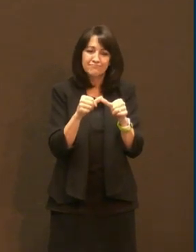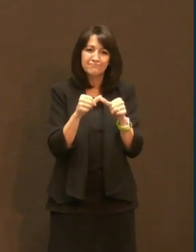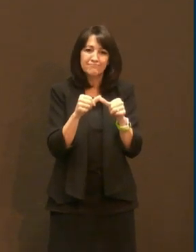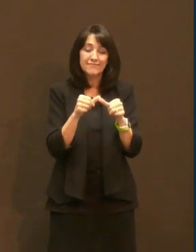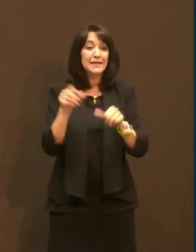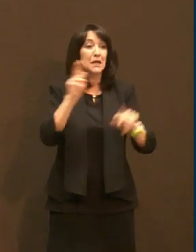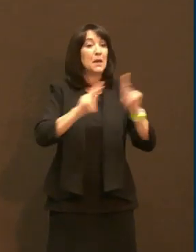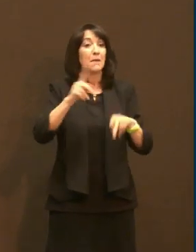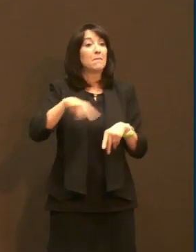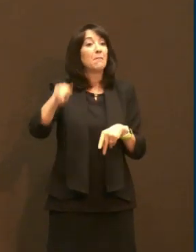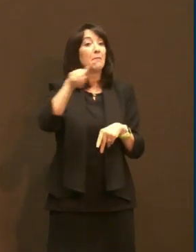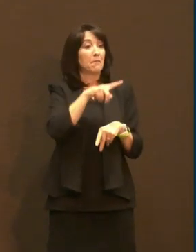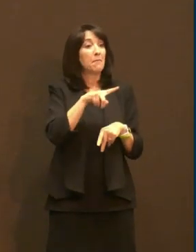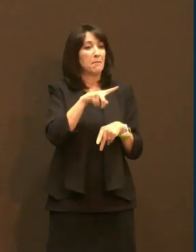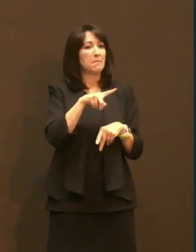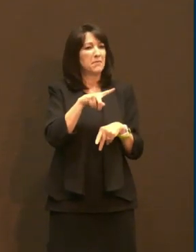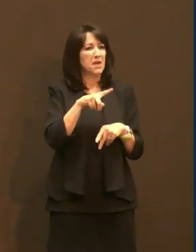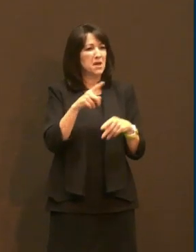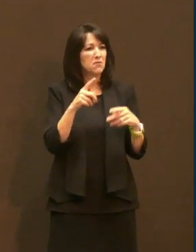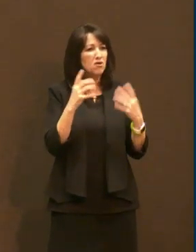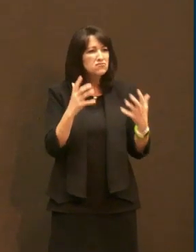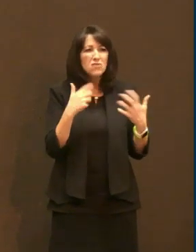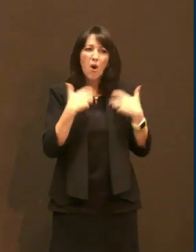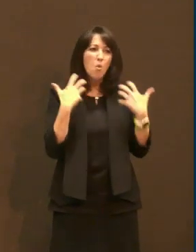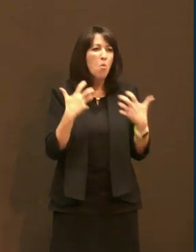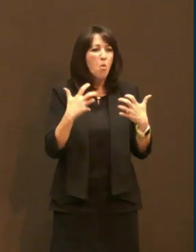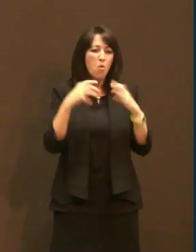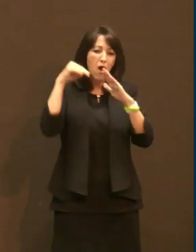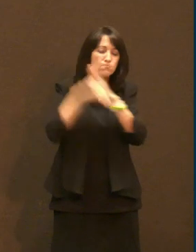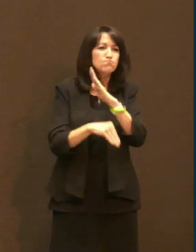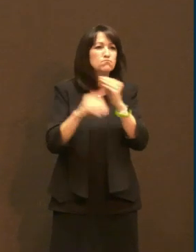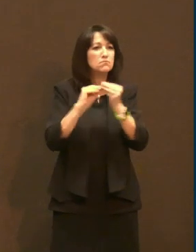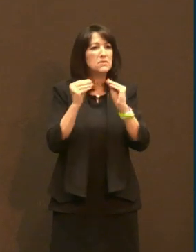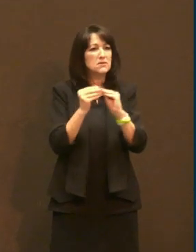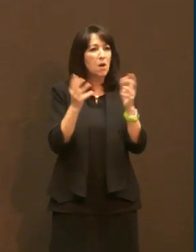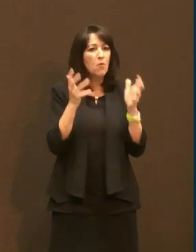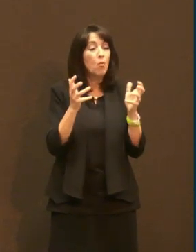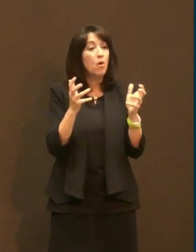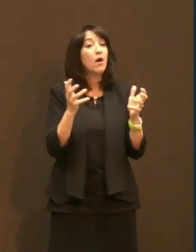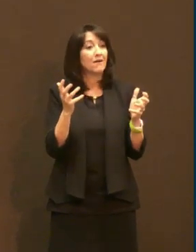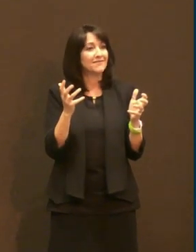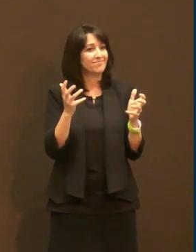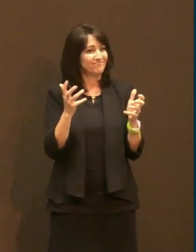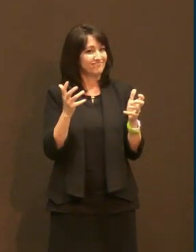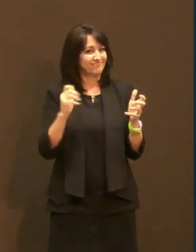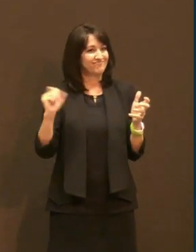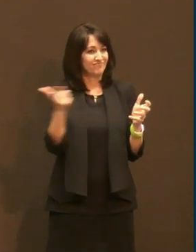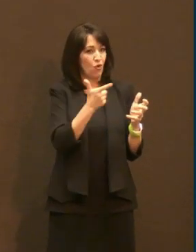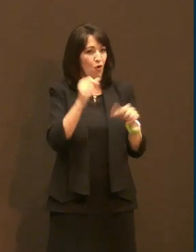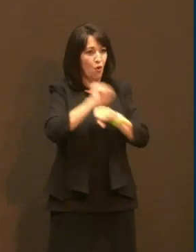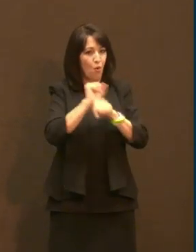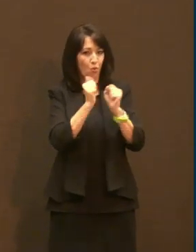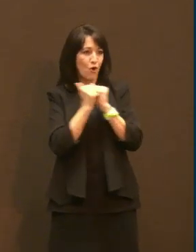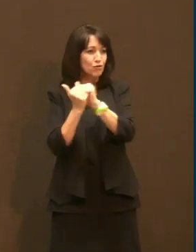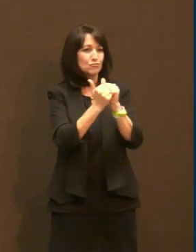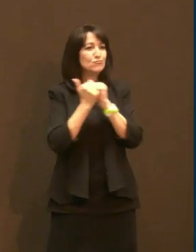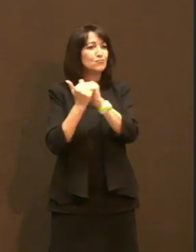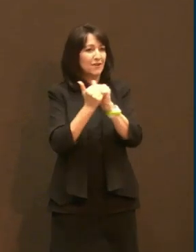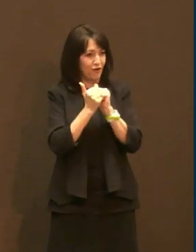didn't happen on its own. It happened because everybody pulled together. Everybody followed